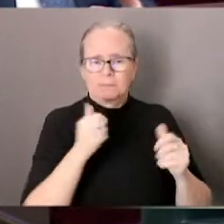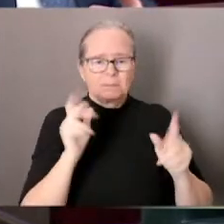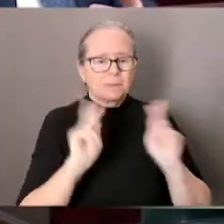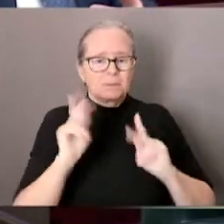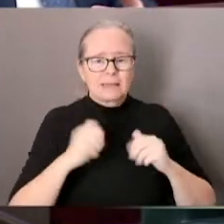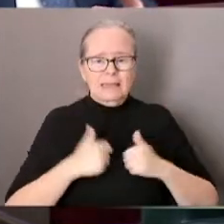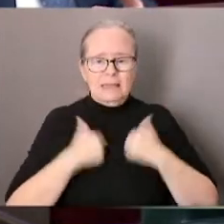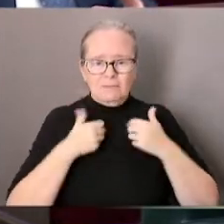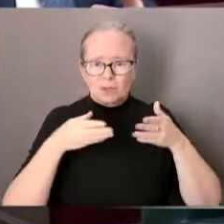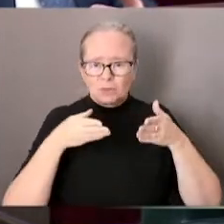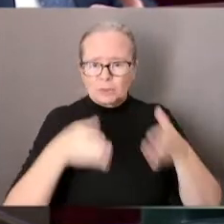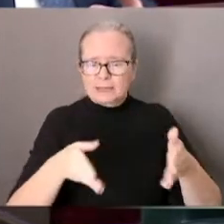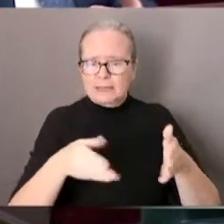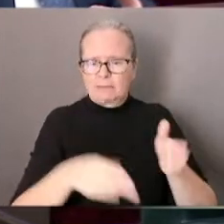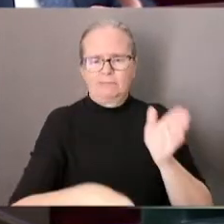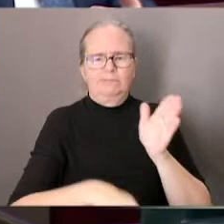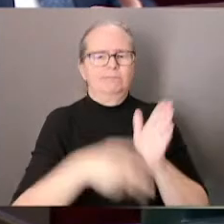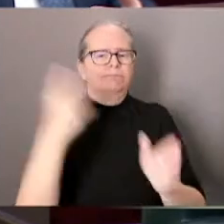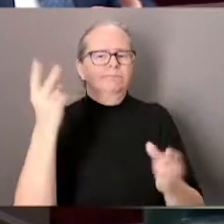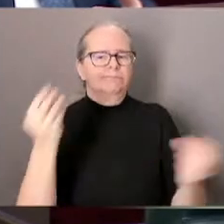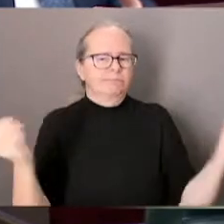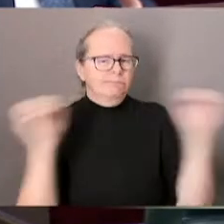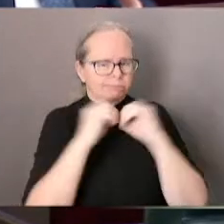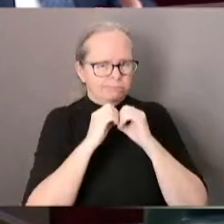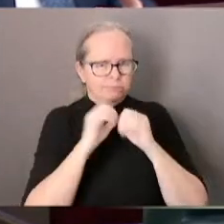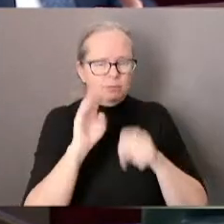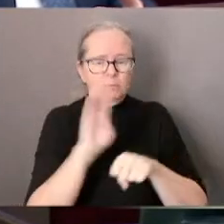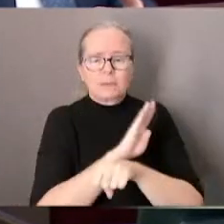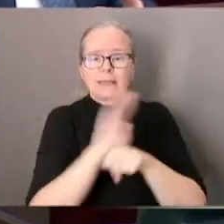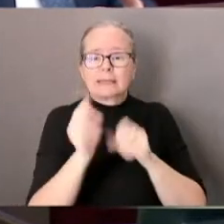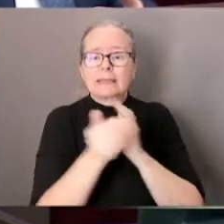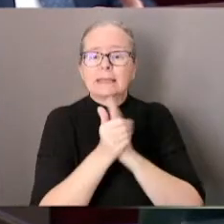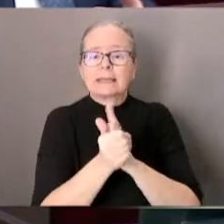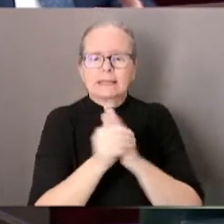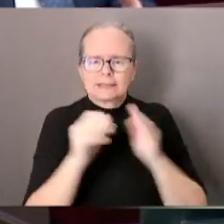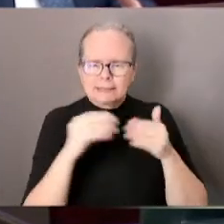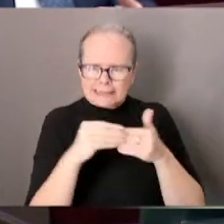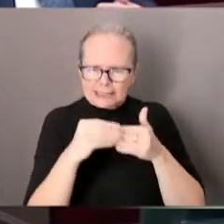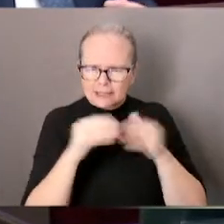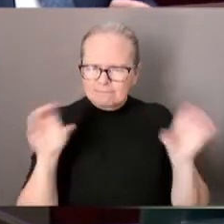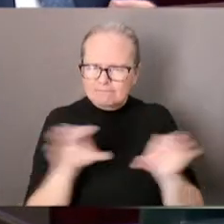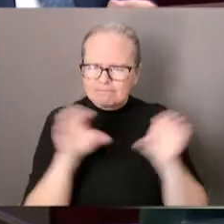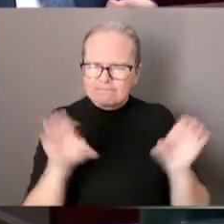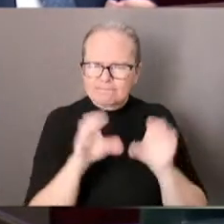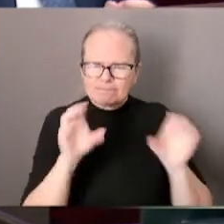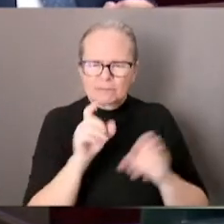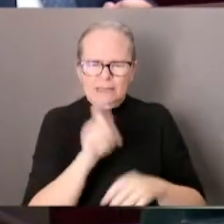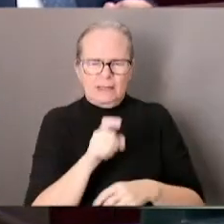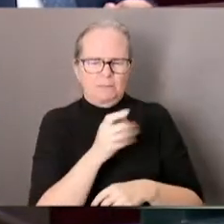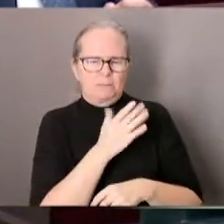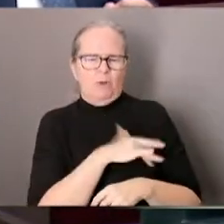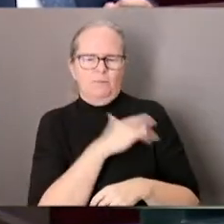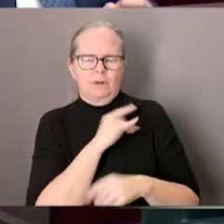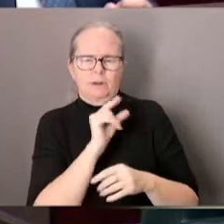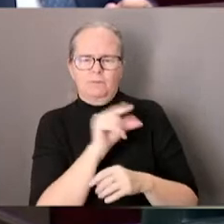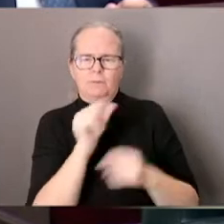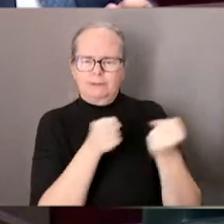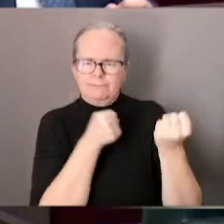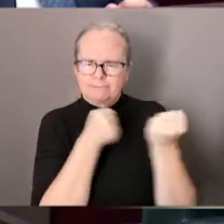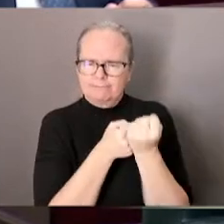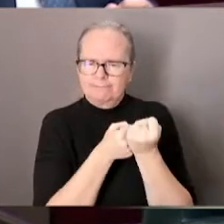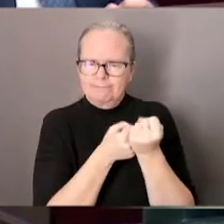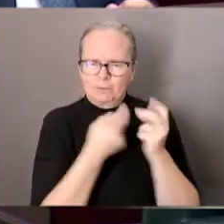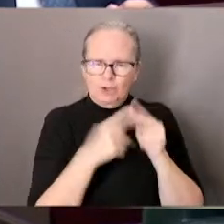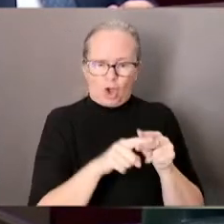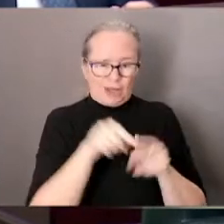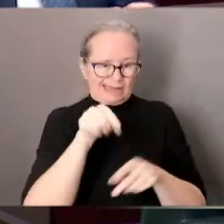Edmonton has been taking action but for too long they've lacked provincial support to begin in March of this year the government committed five million dollars to help with downtown